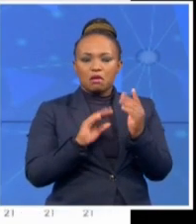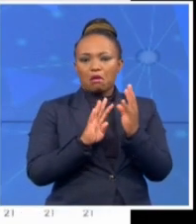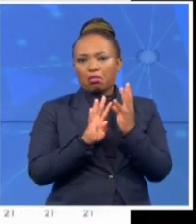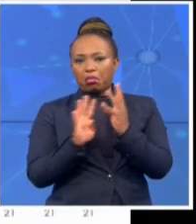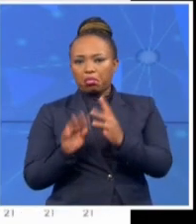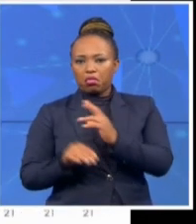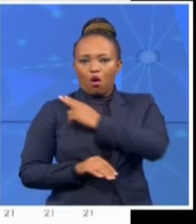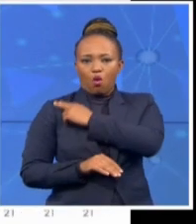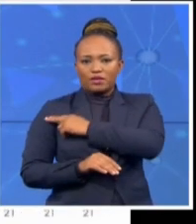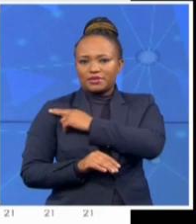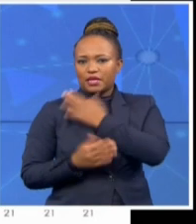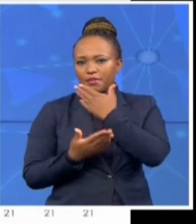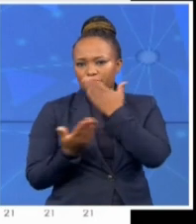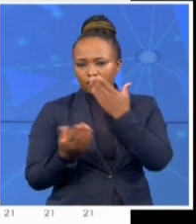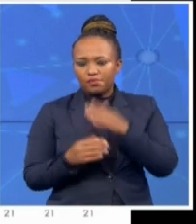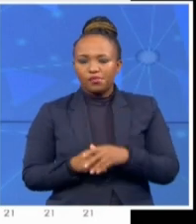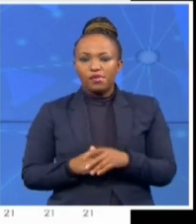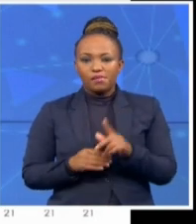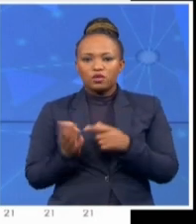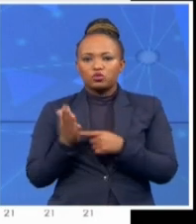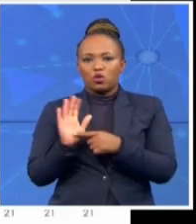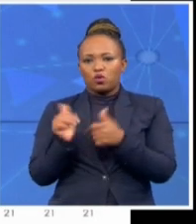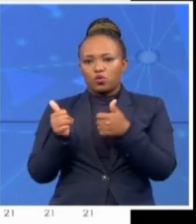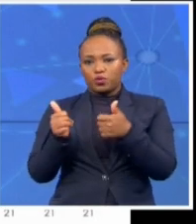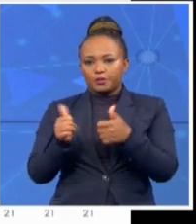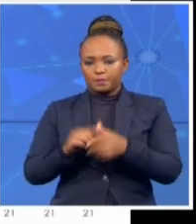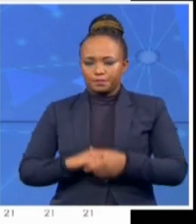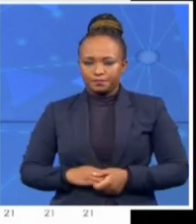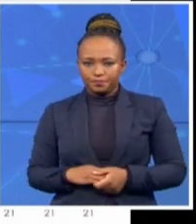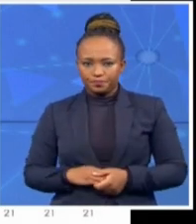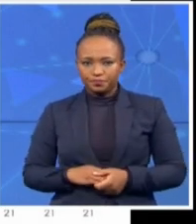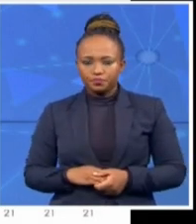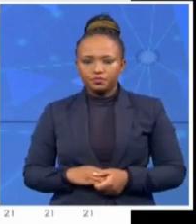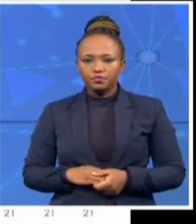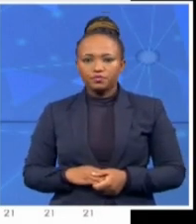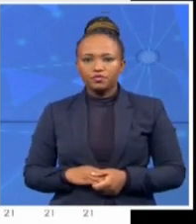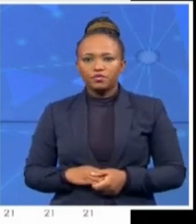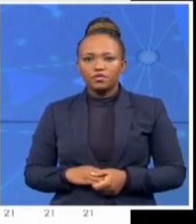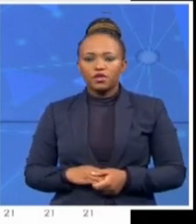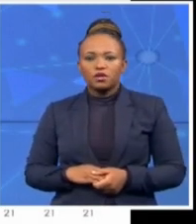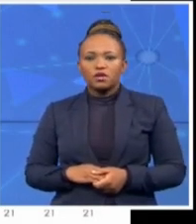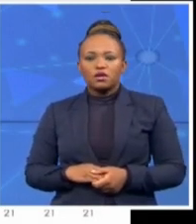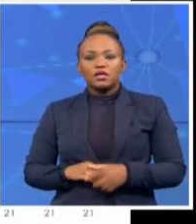us. This is very good data for us, is that the total